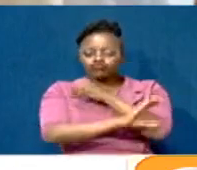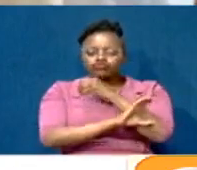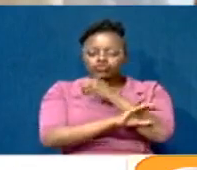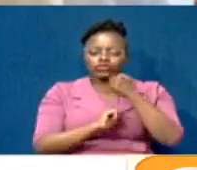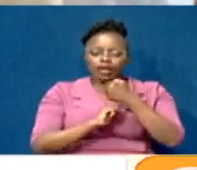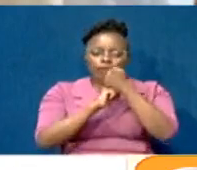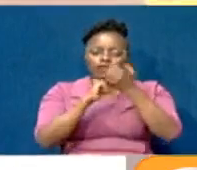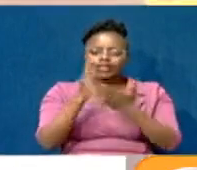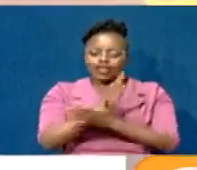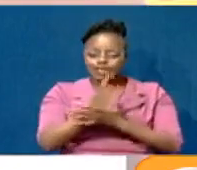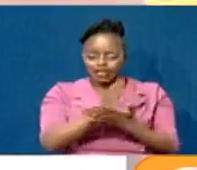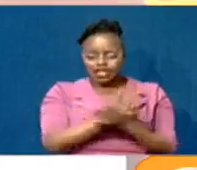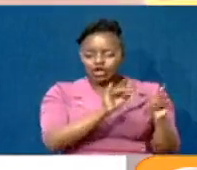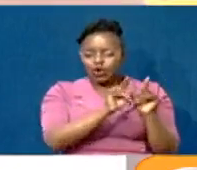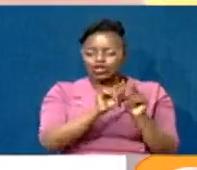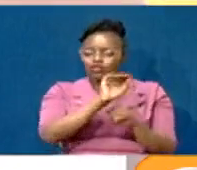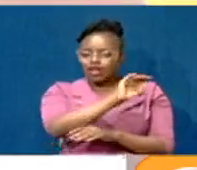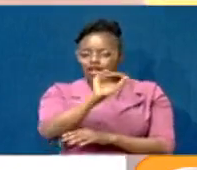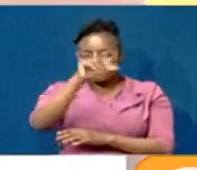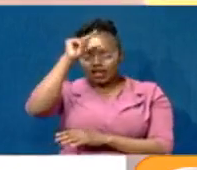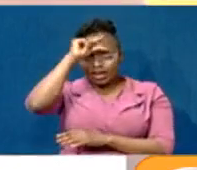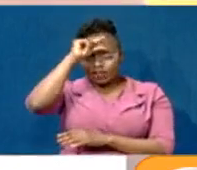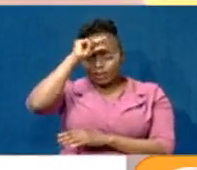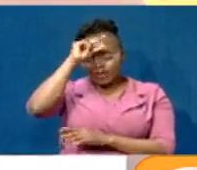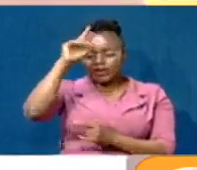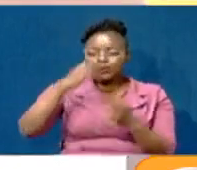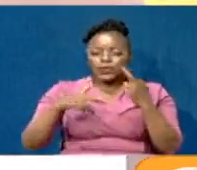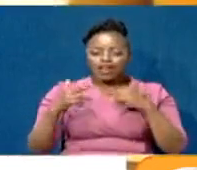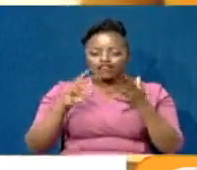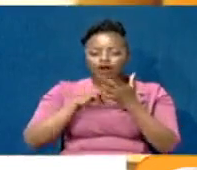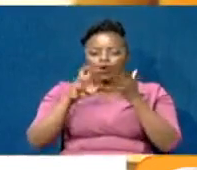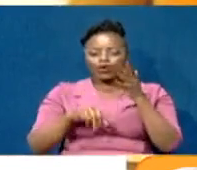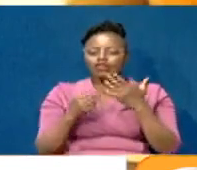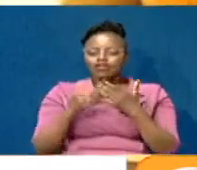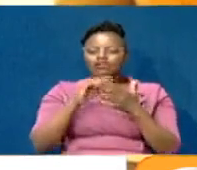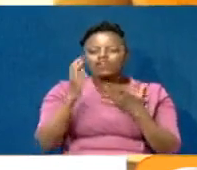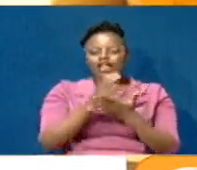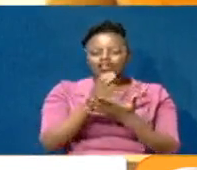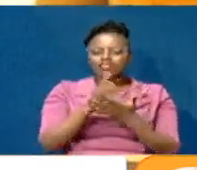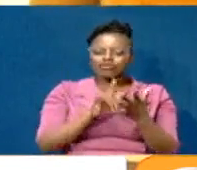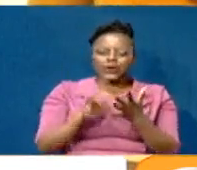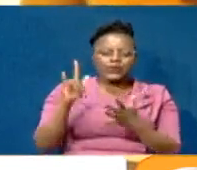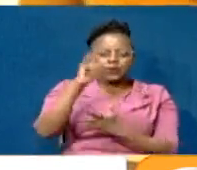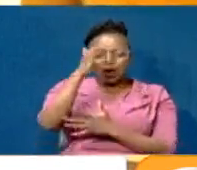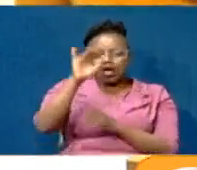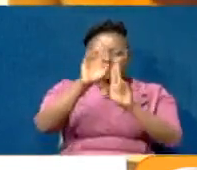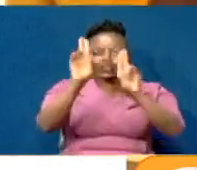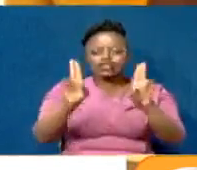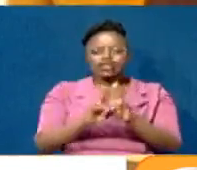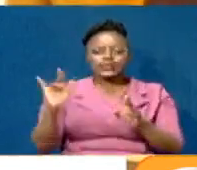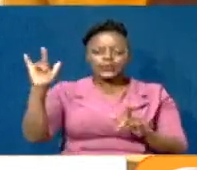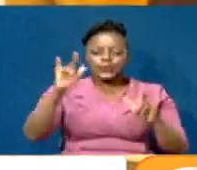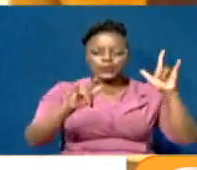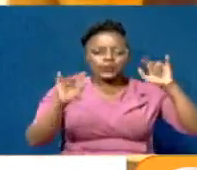sector. At the same time, the players are also asking the government to review contracts of charter airlines so that more international flights